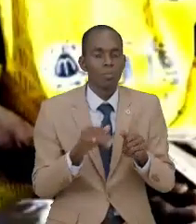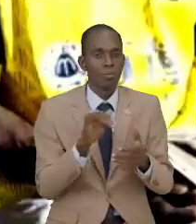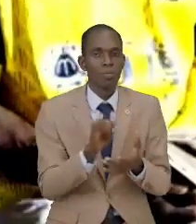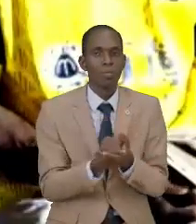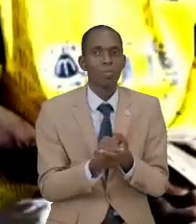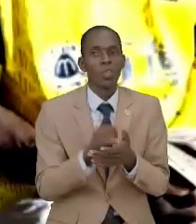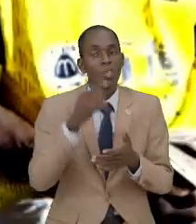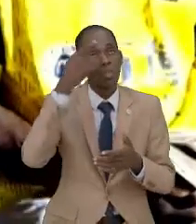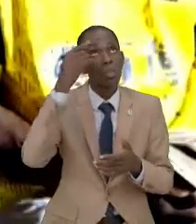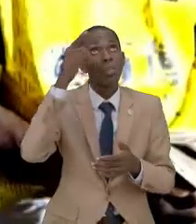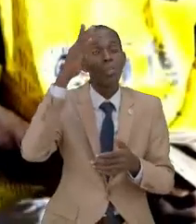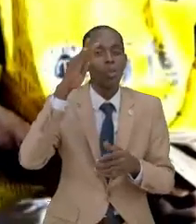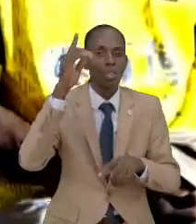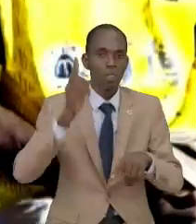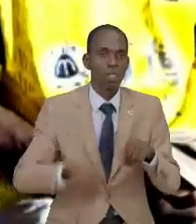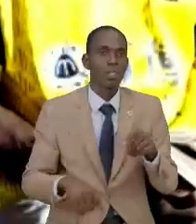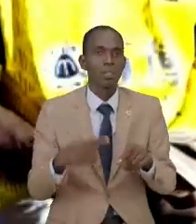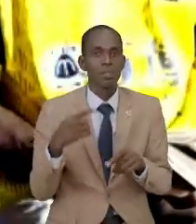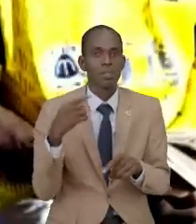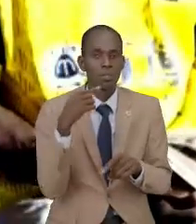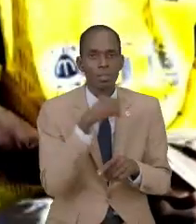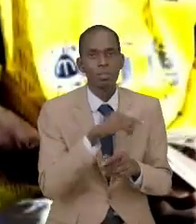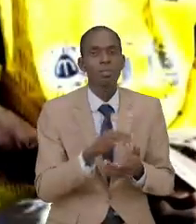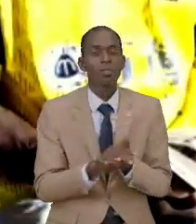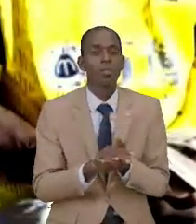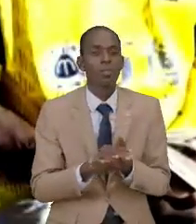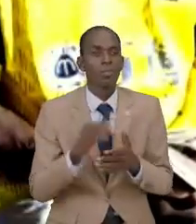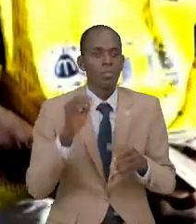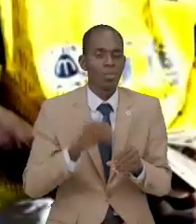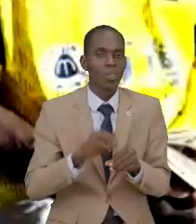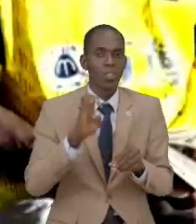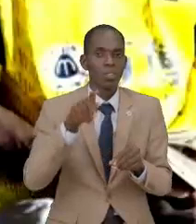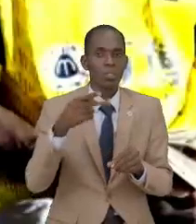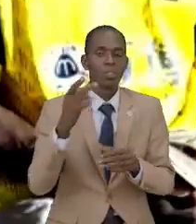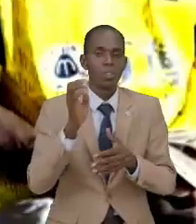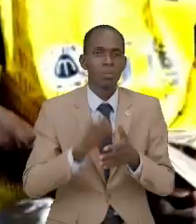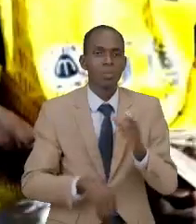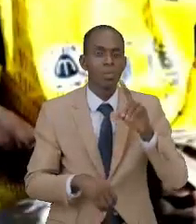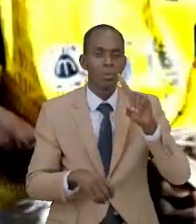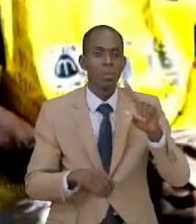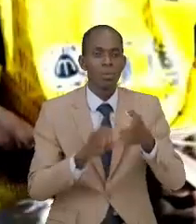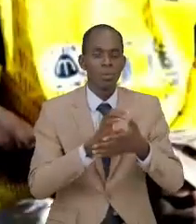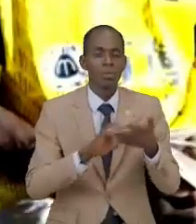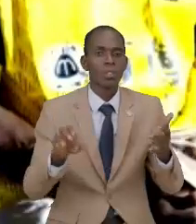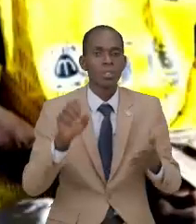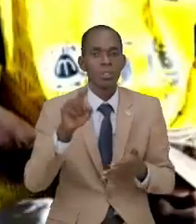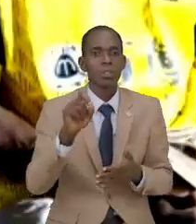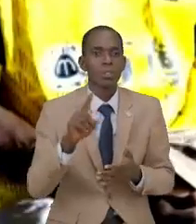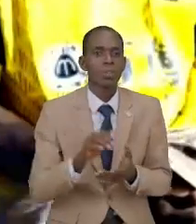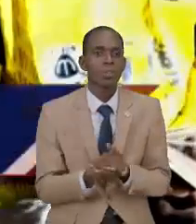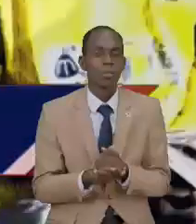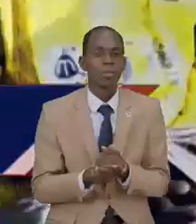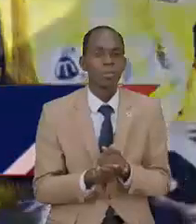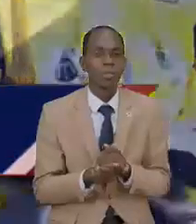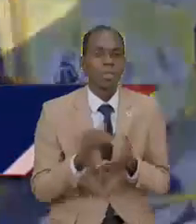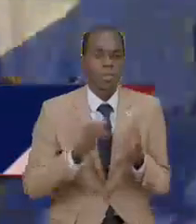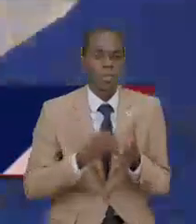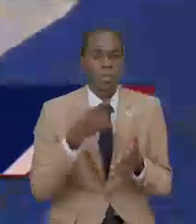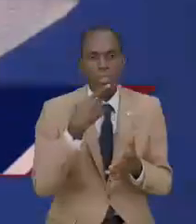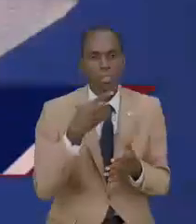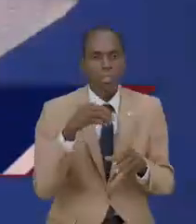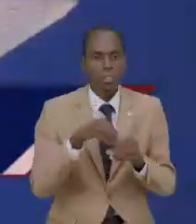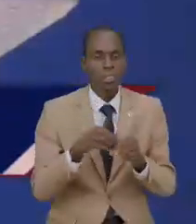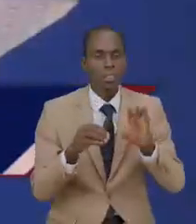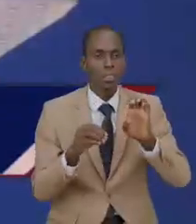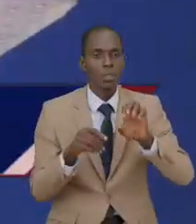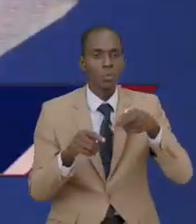cannot lie. It tells us in Ephesians chapter 1, verse 11. It says in Ephesians